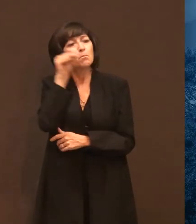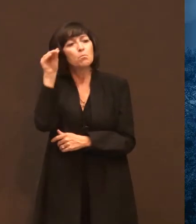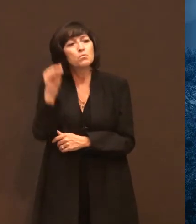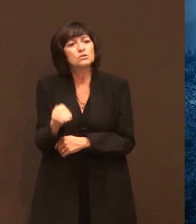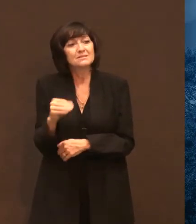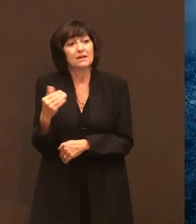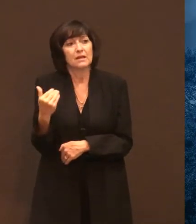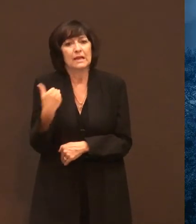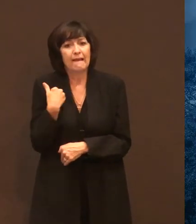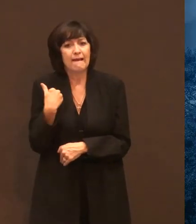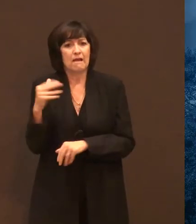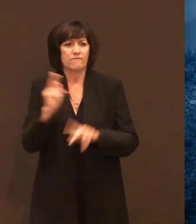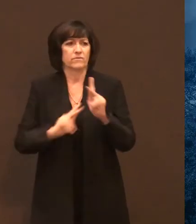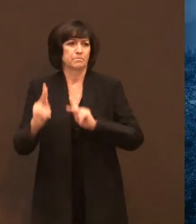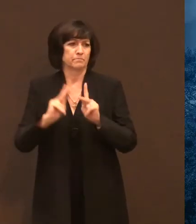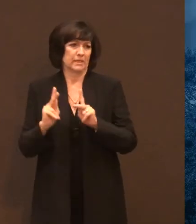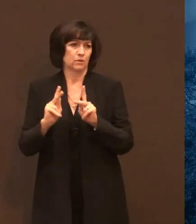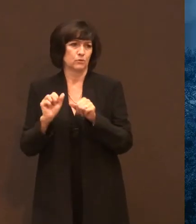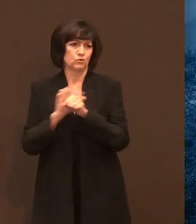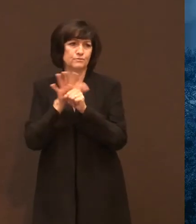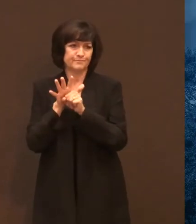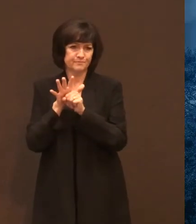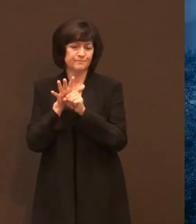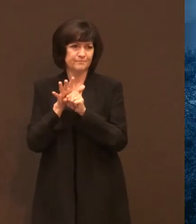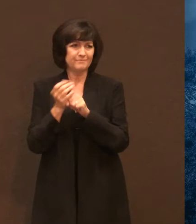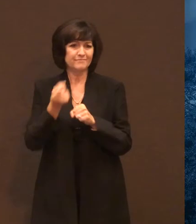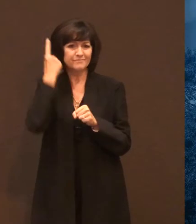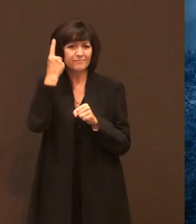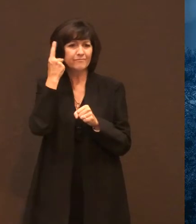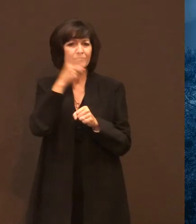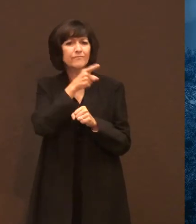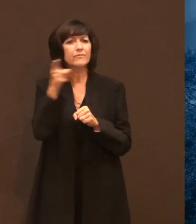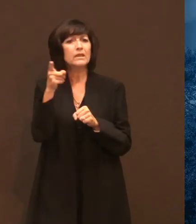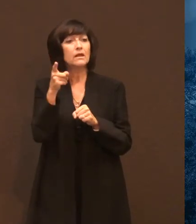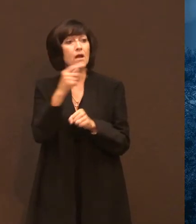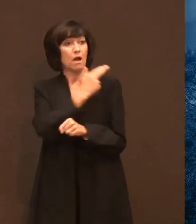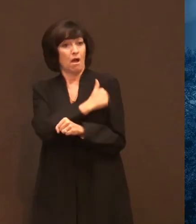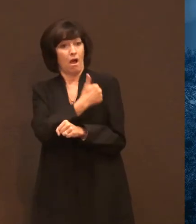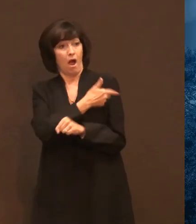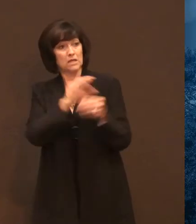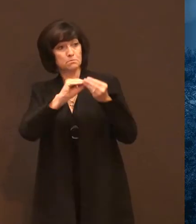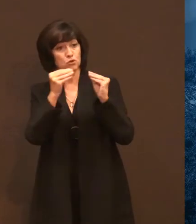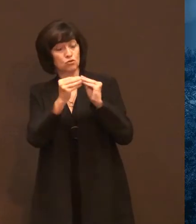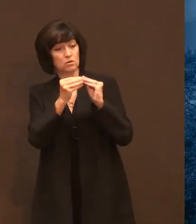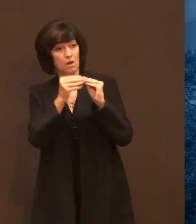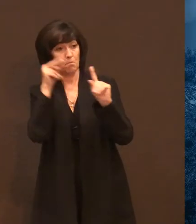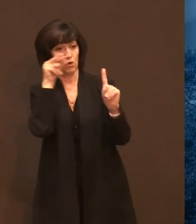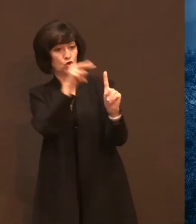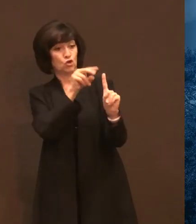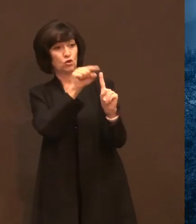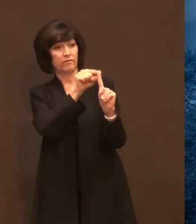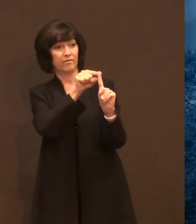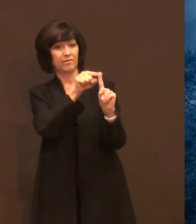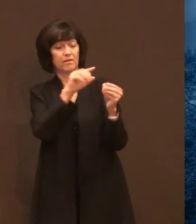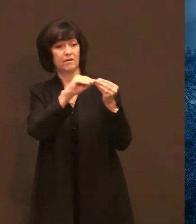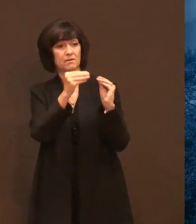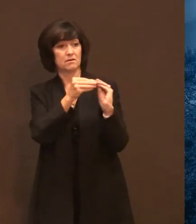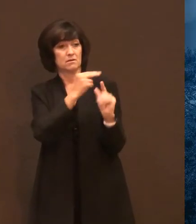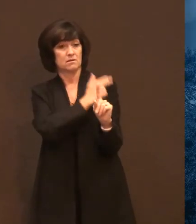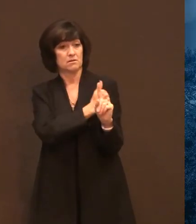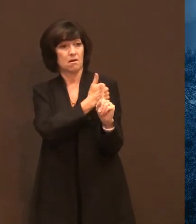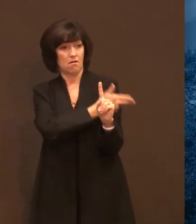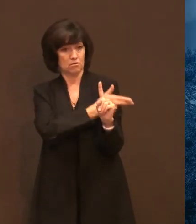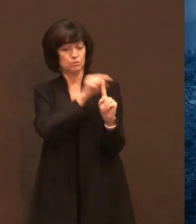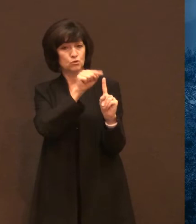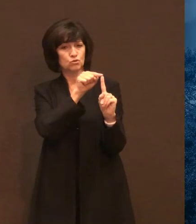governor has talked about a lot, hospitalizations are a good indicator of the acuity or the severity of what's going on in the